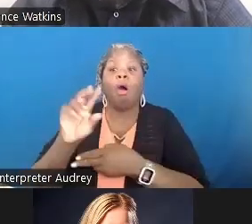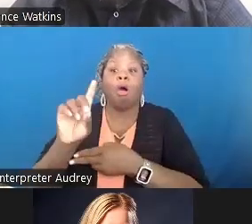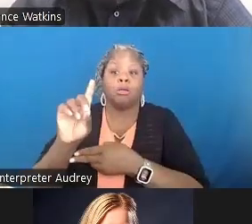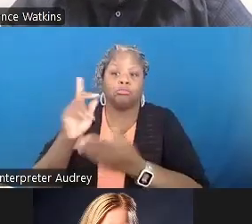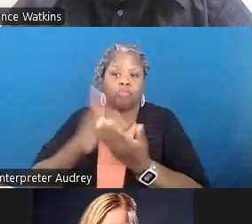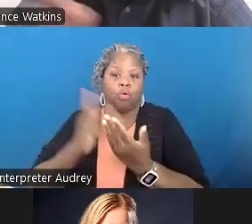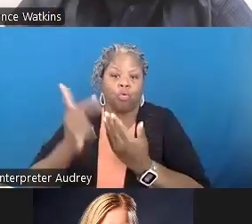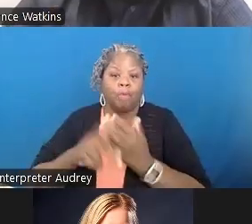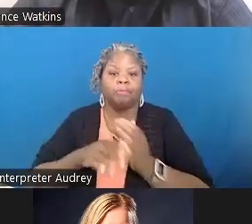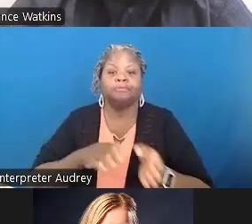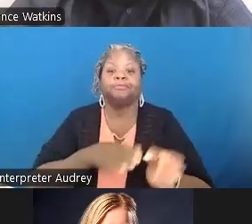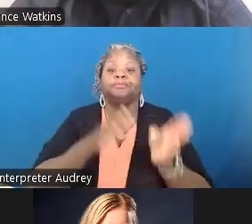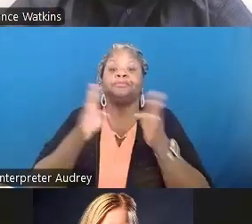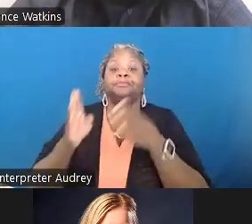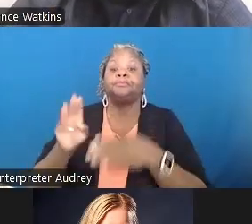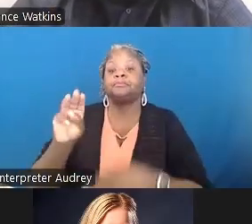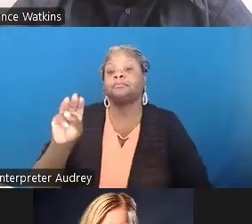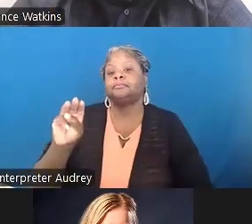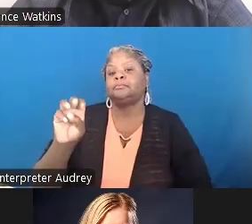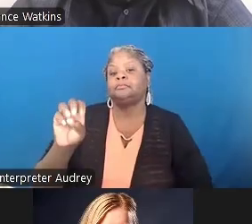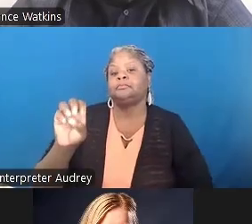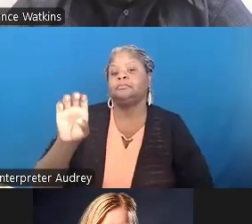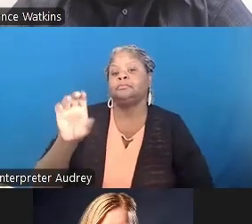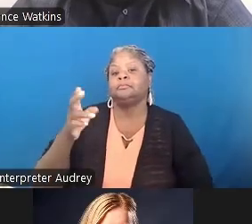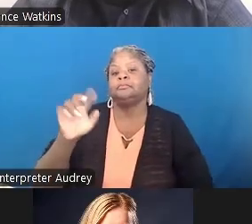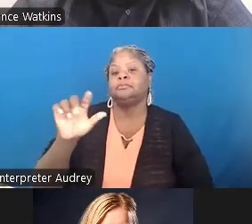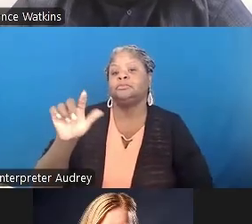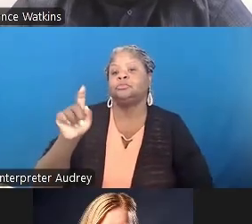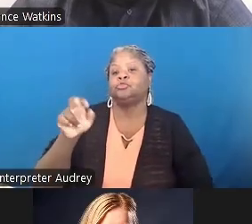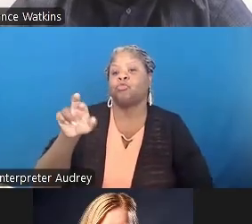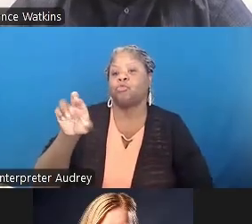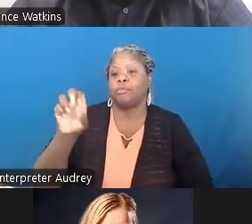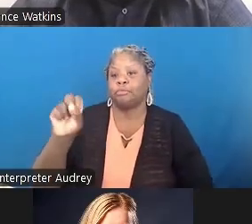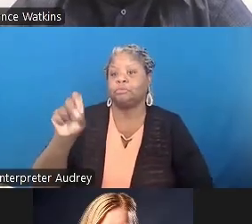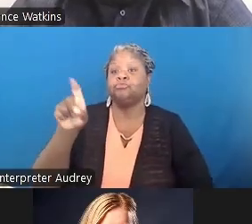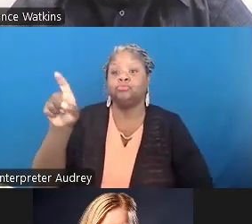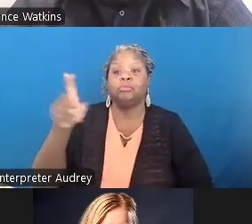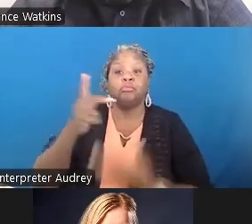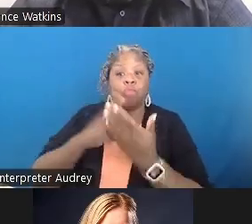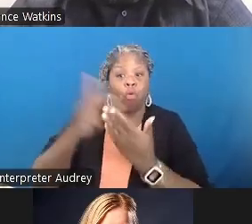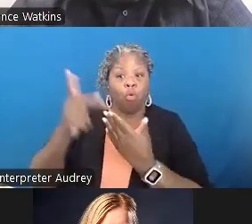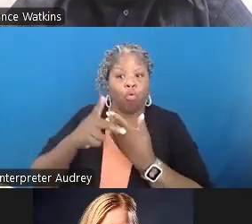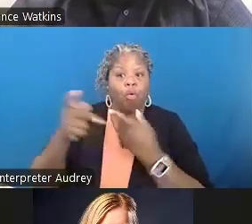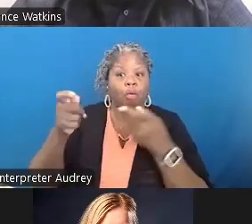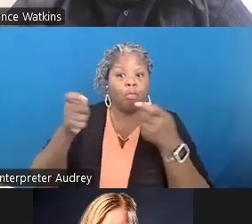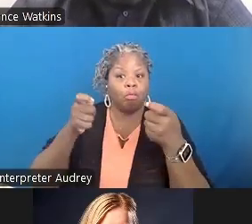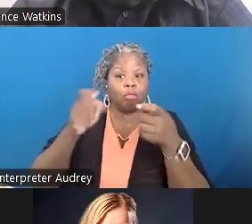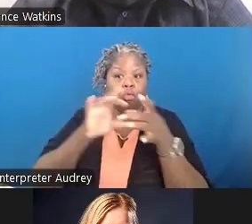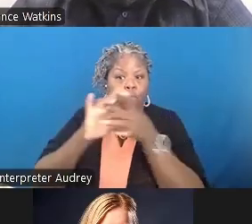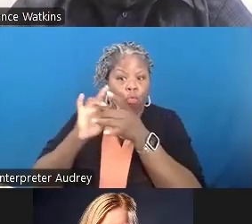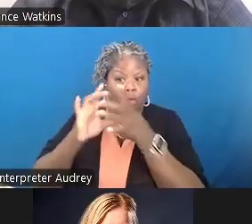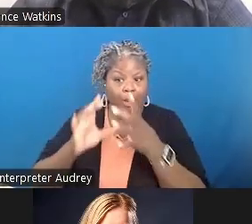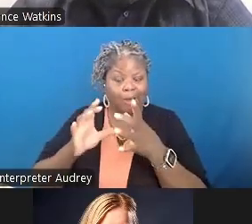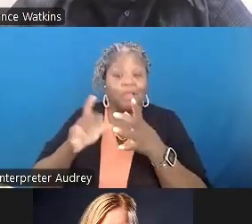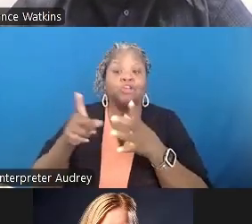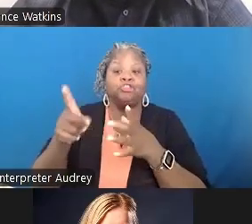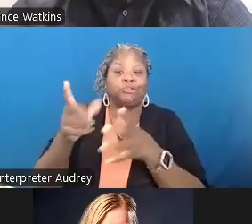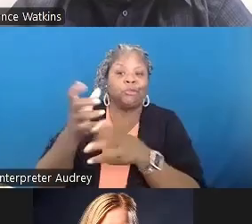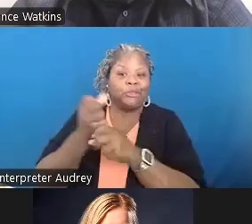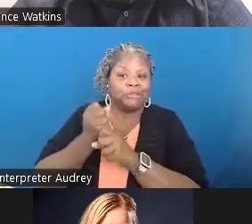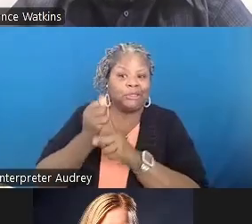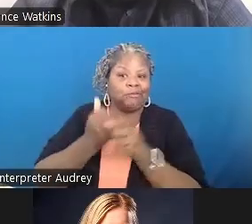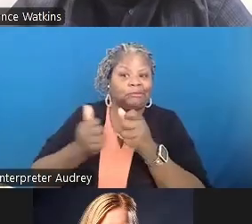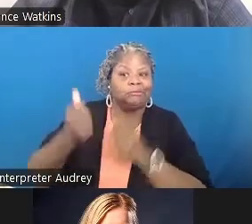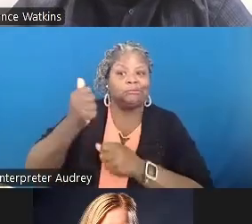programs. And then there's Michelle Torres, who is the program coordinator too. She also oversees all of our senior housing program, and she is